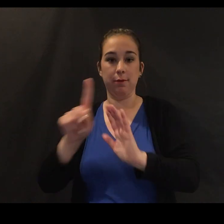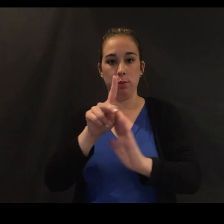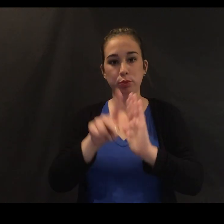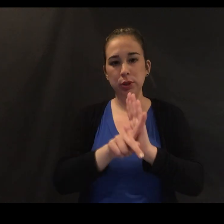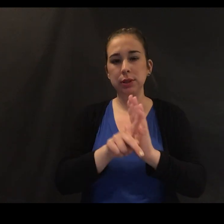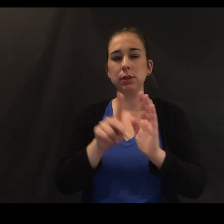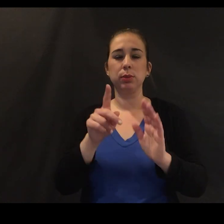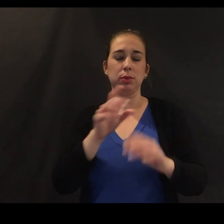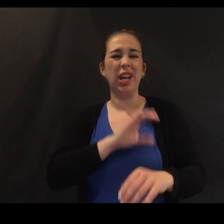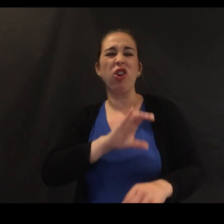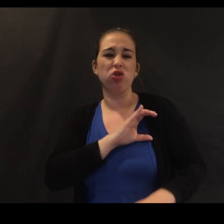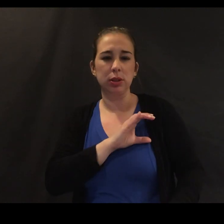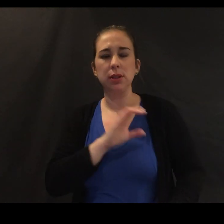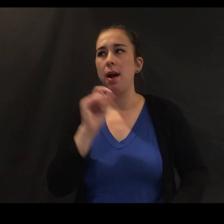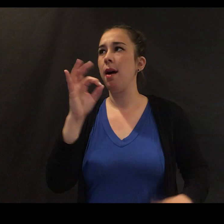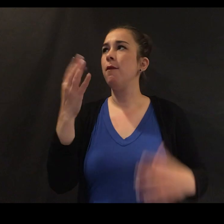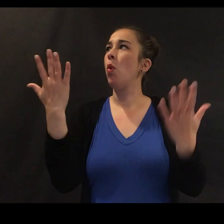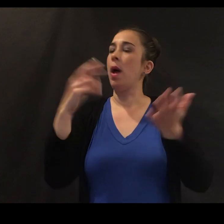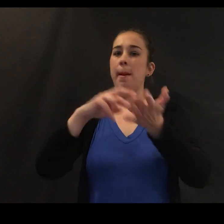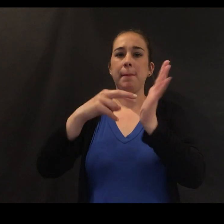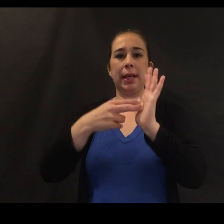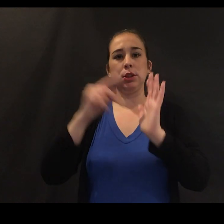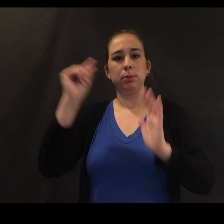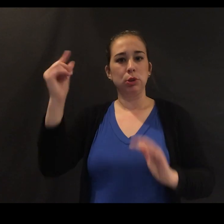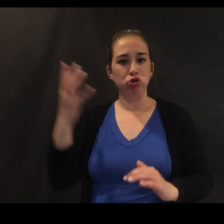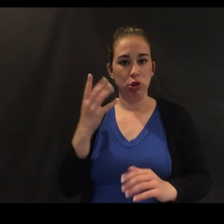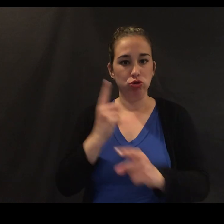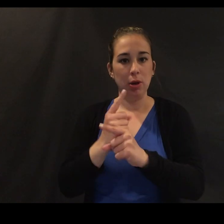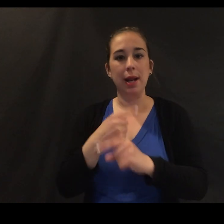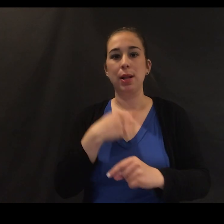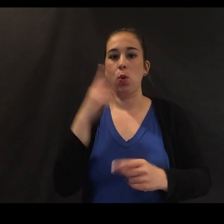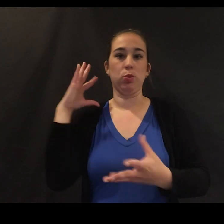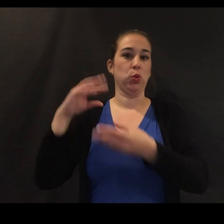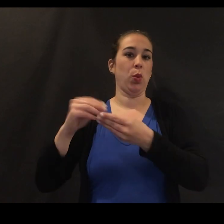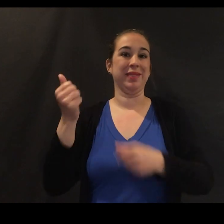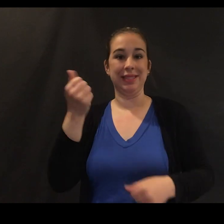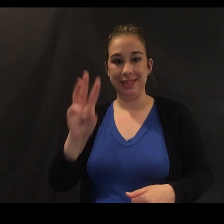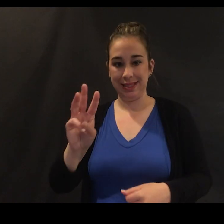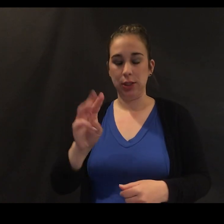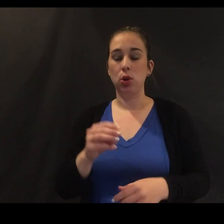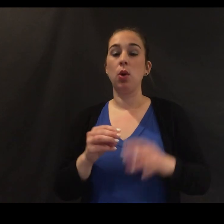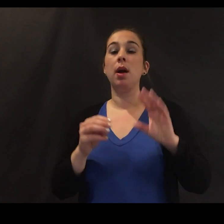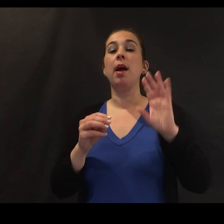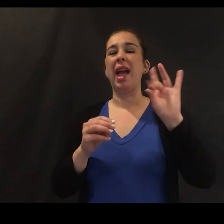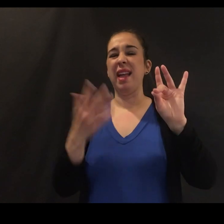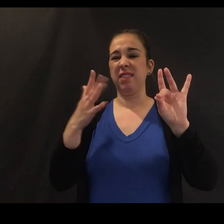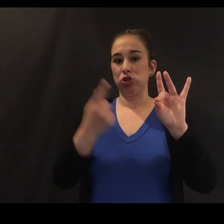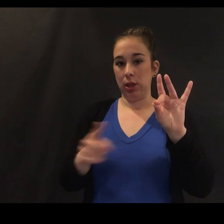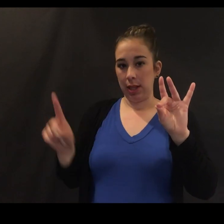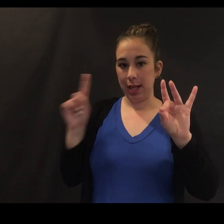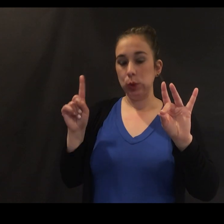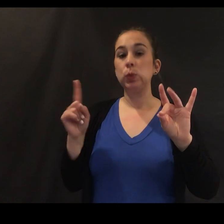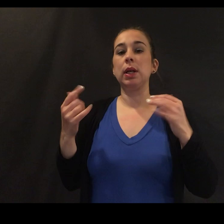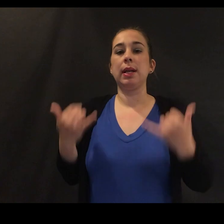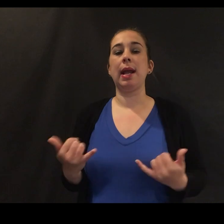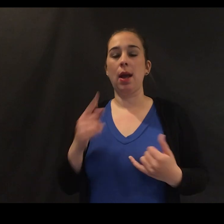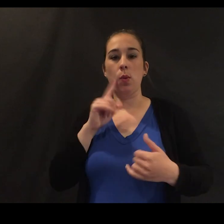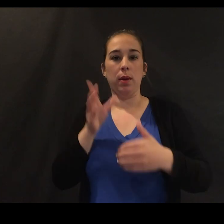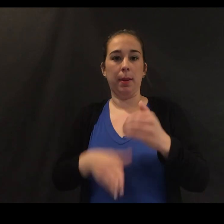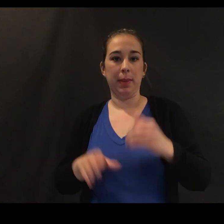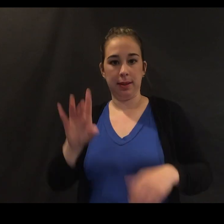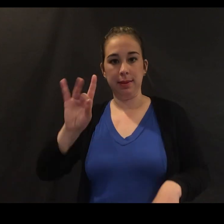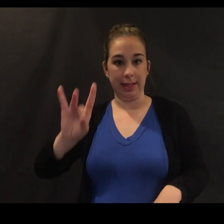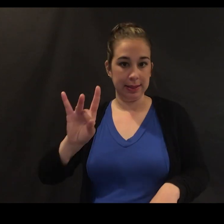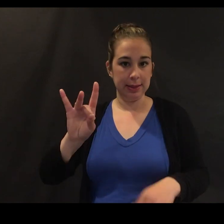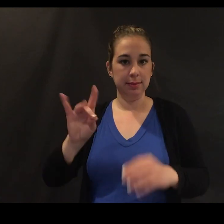eight characteristics of a gracious person, and I told you there were 16 of them, and so we're going to finish the next eight today. And what I hope you'll